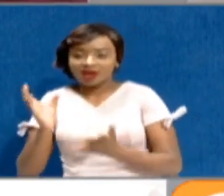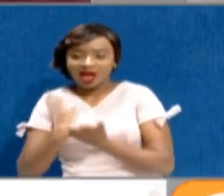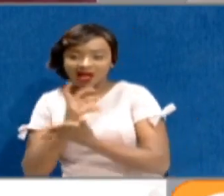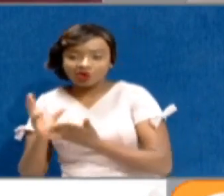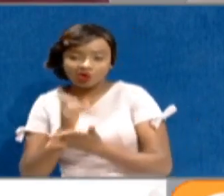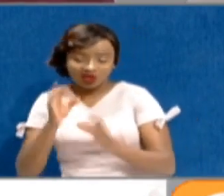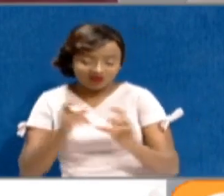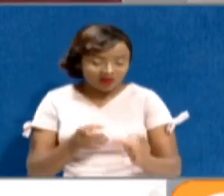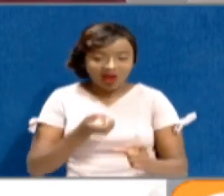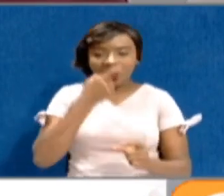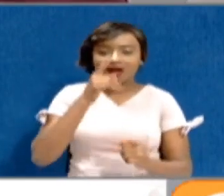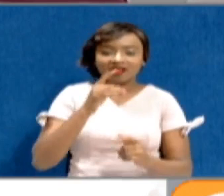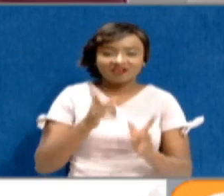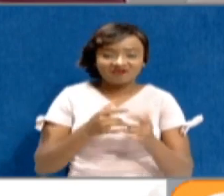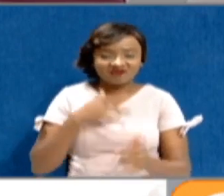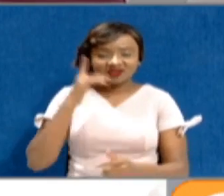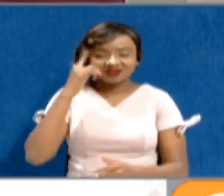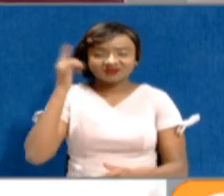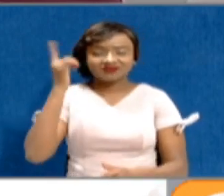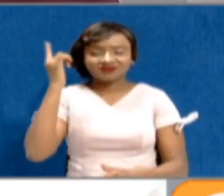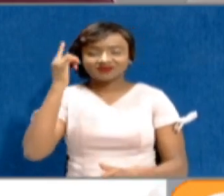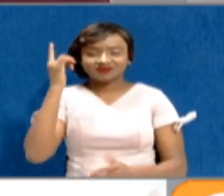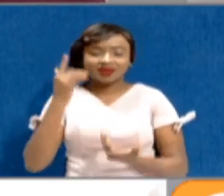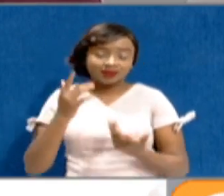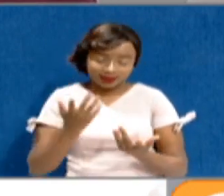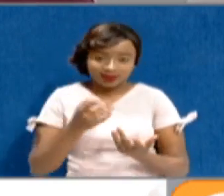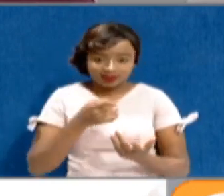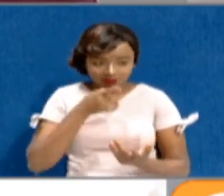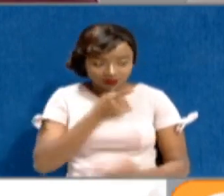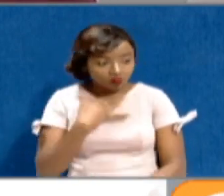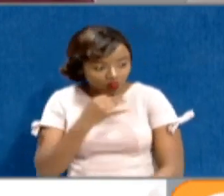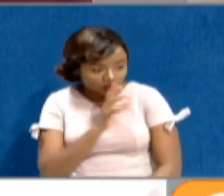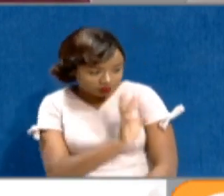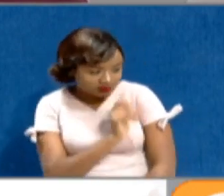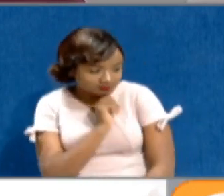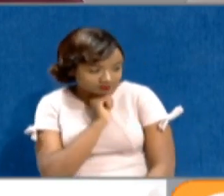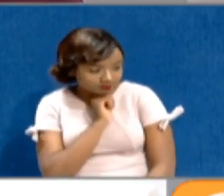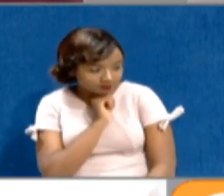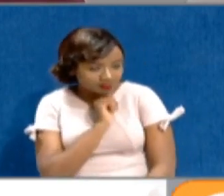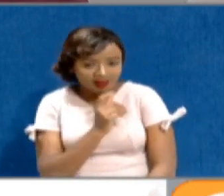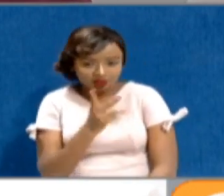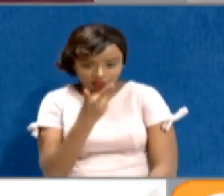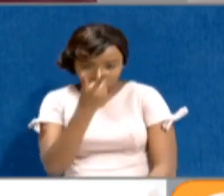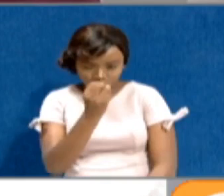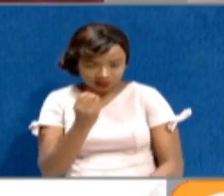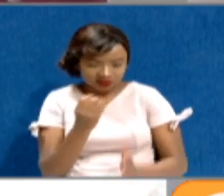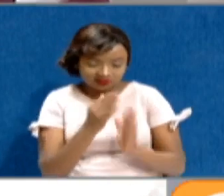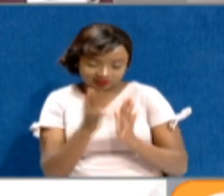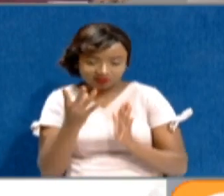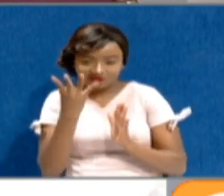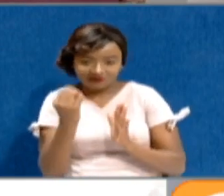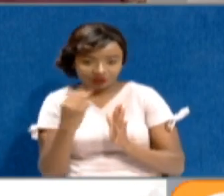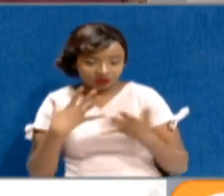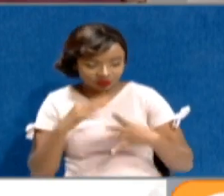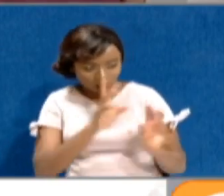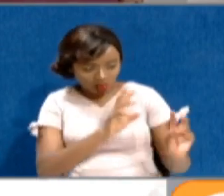it'll cause drowsiness, that sort of thing. That is what they're actually looking for. Now, that one has a small number of people. It's about 20 to 40 people,